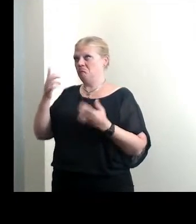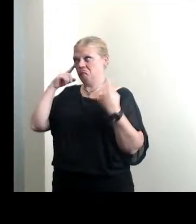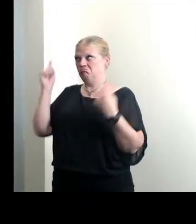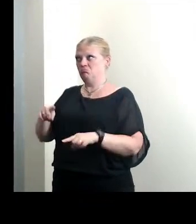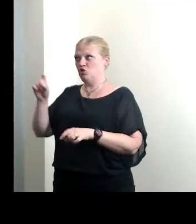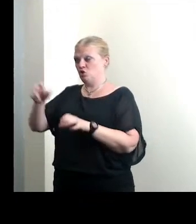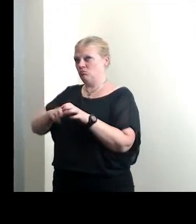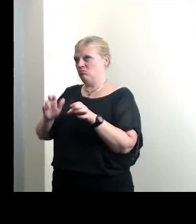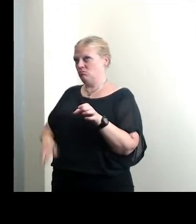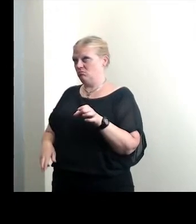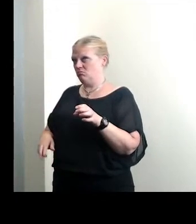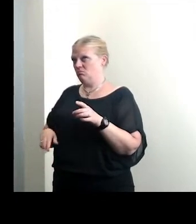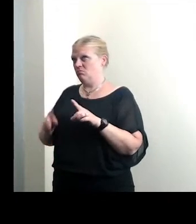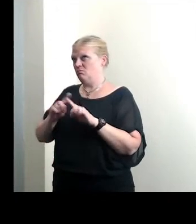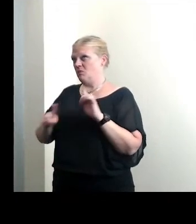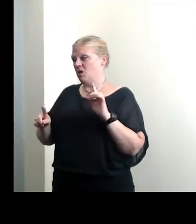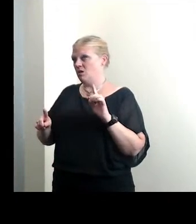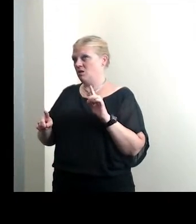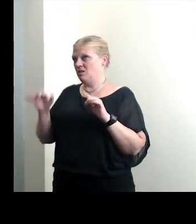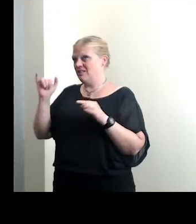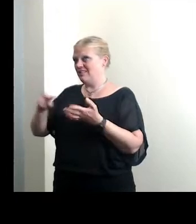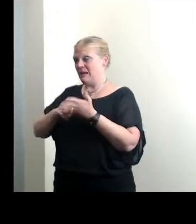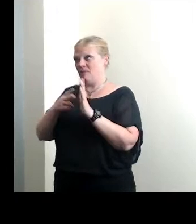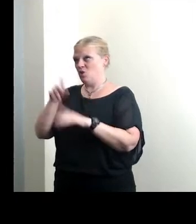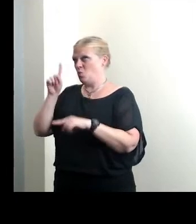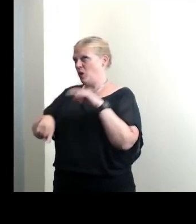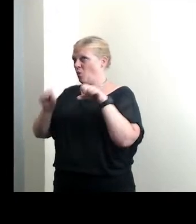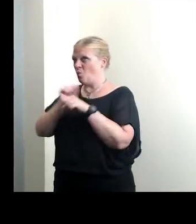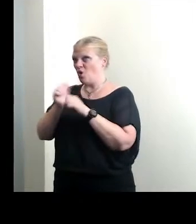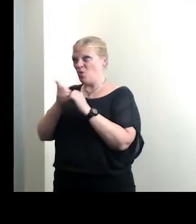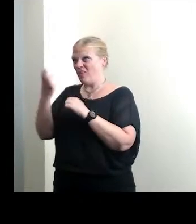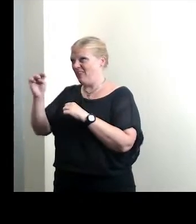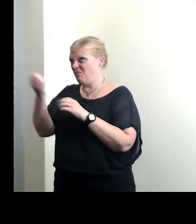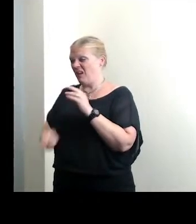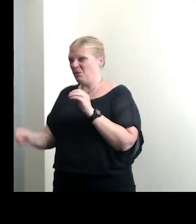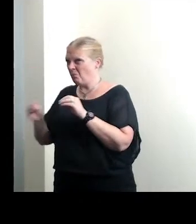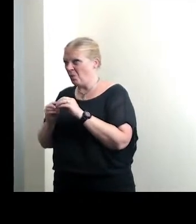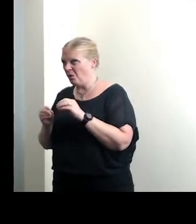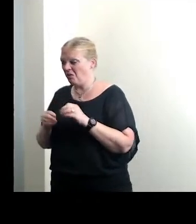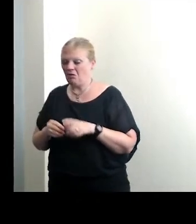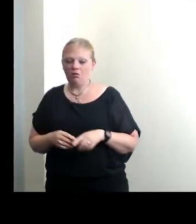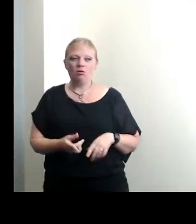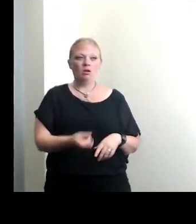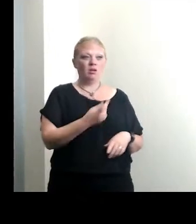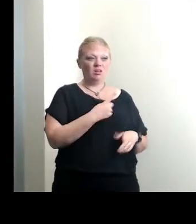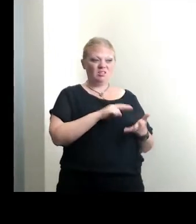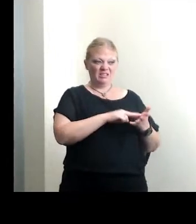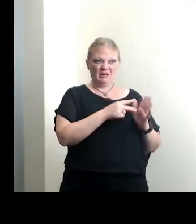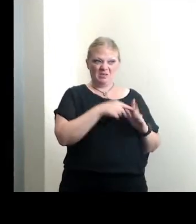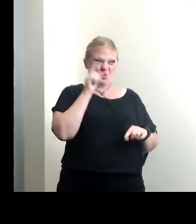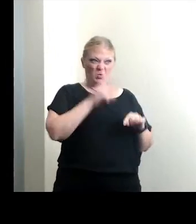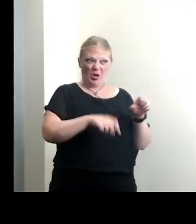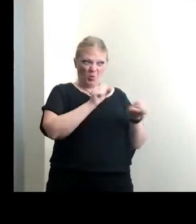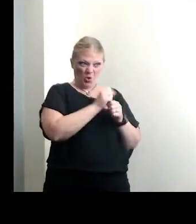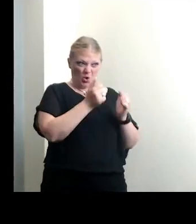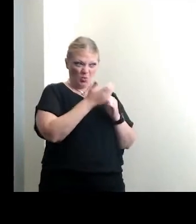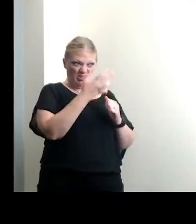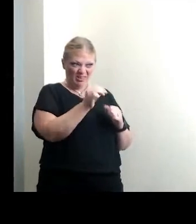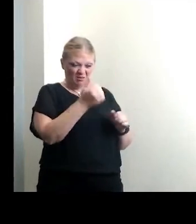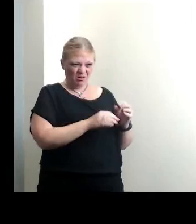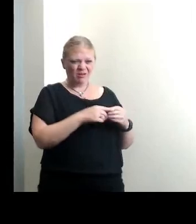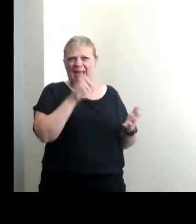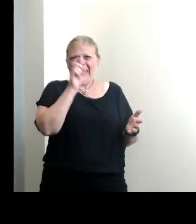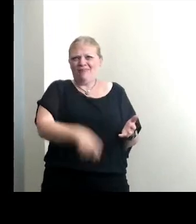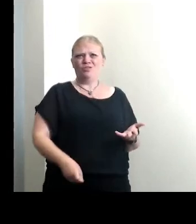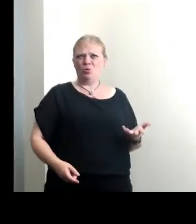this an administration that you can no longer work with, given the circumstances? The question is, this administration I can no longer work with? Well, you have to work with